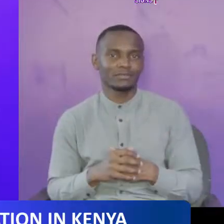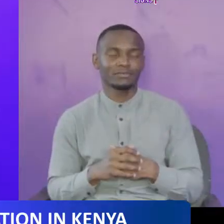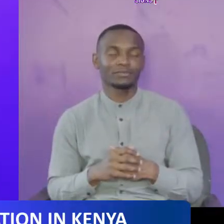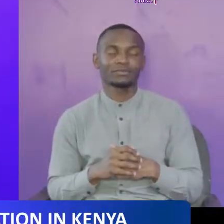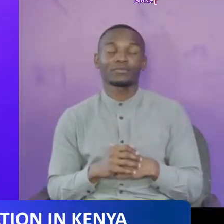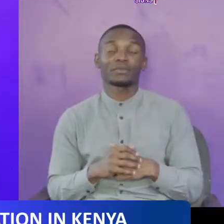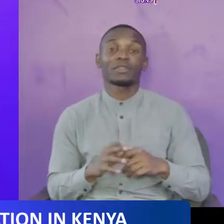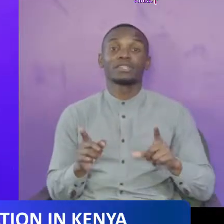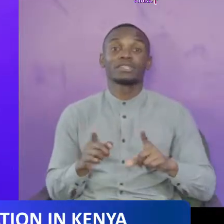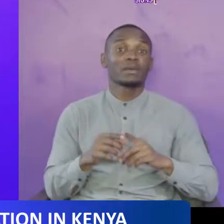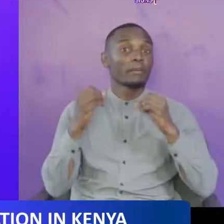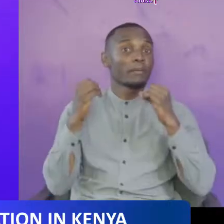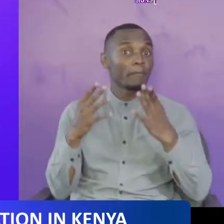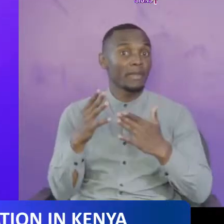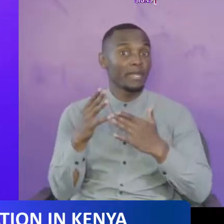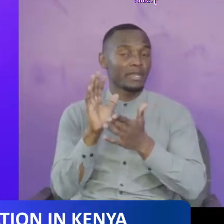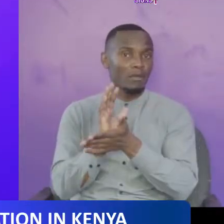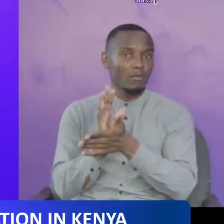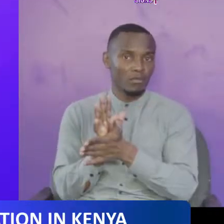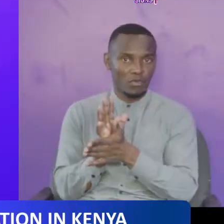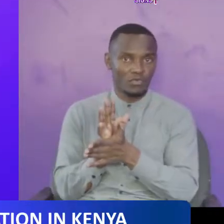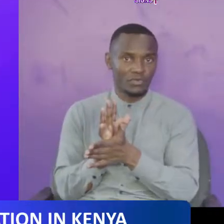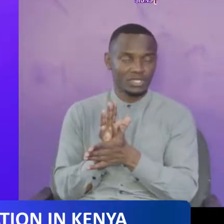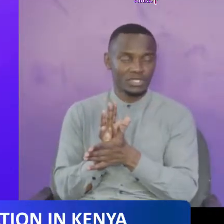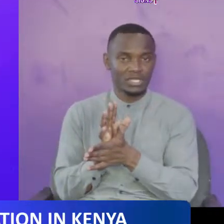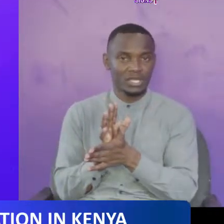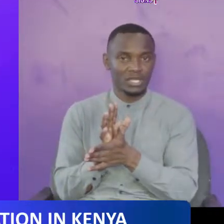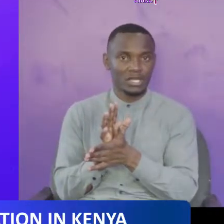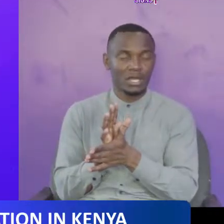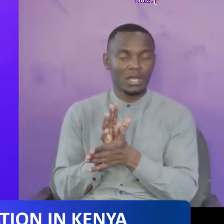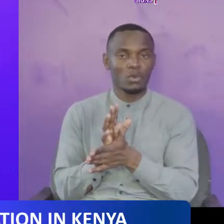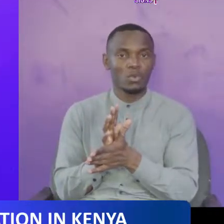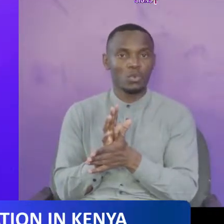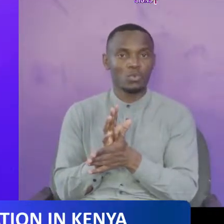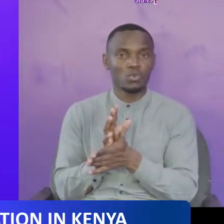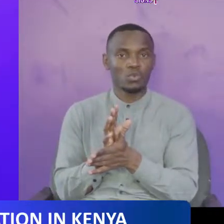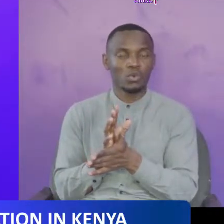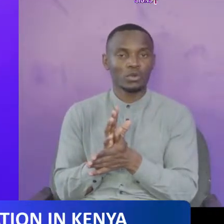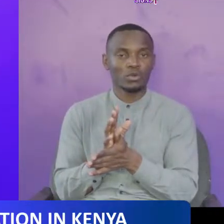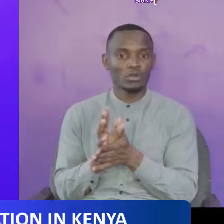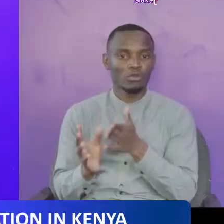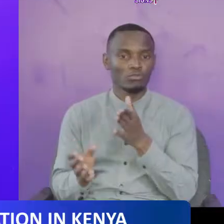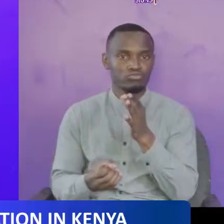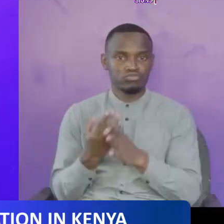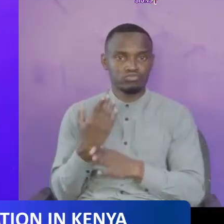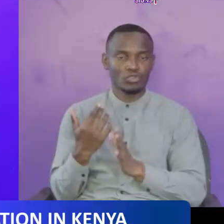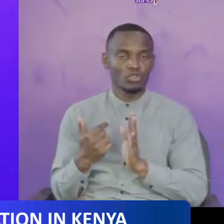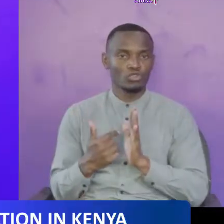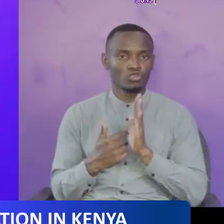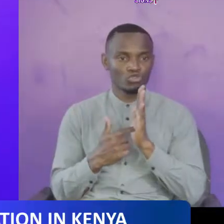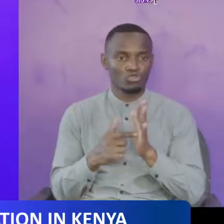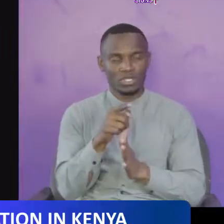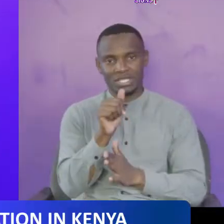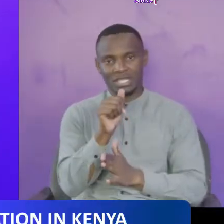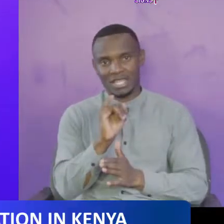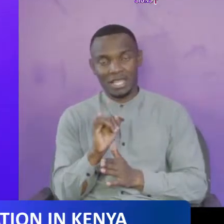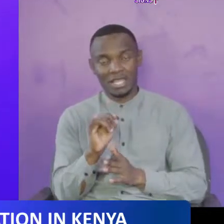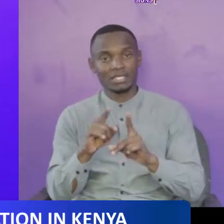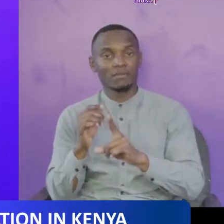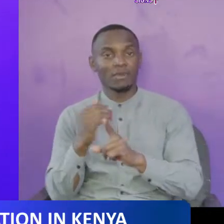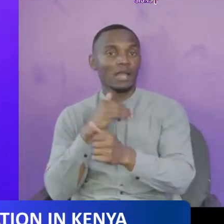movies that are also being brought to just reflect on this thing and how it's coming, and it has the power to even destroy